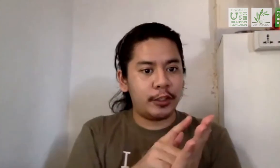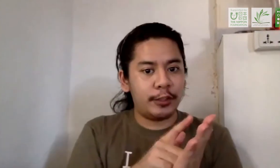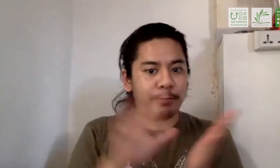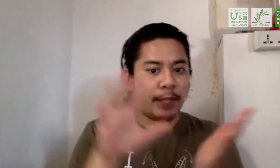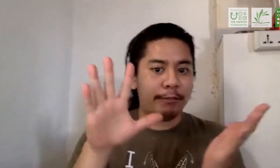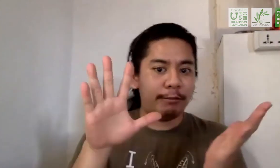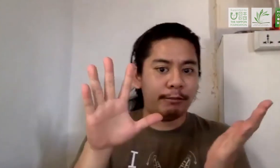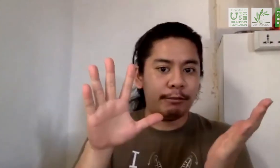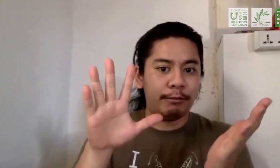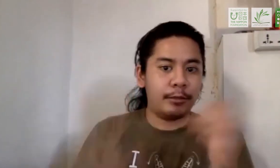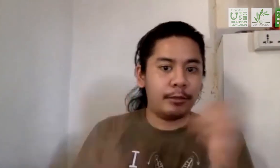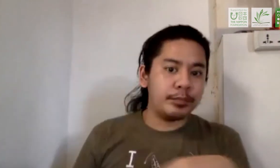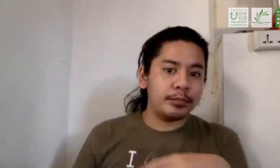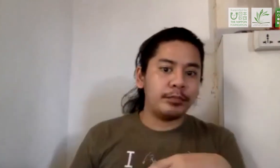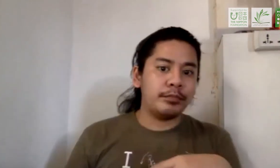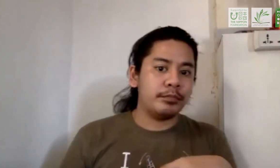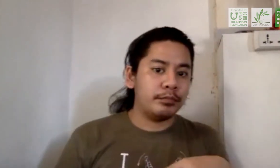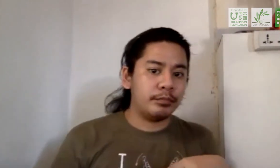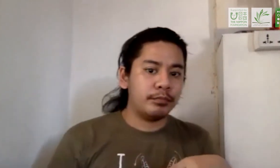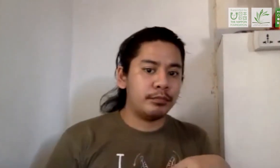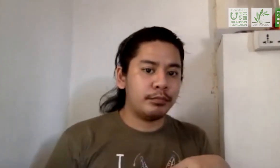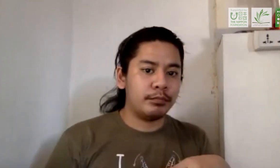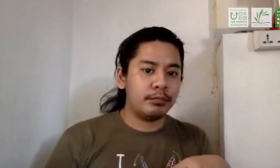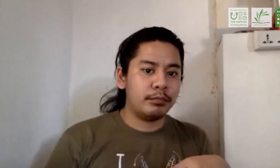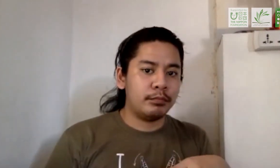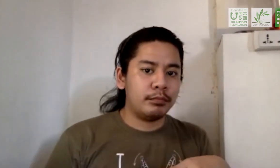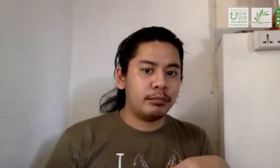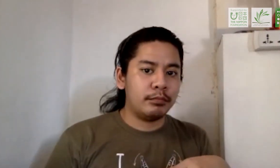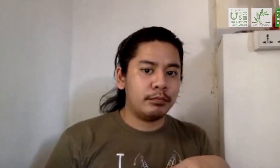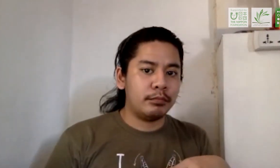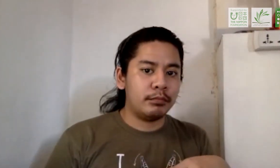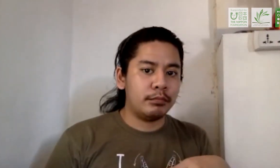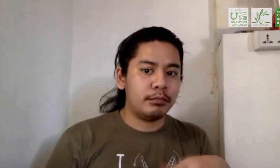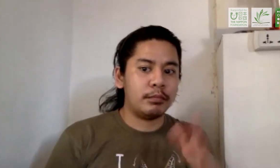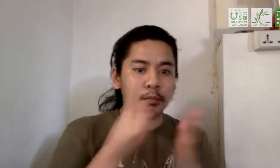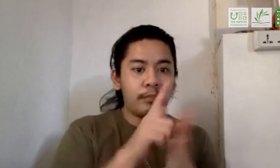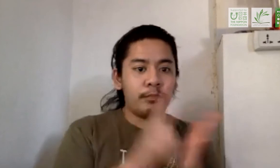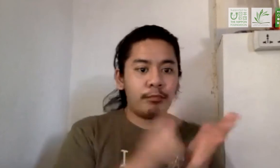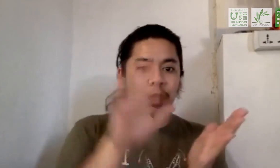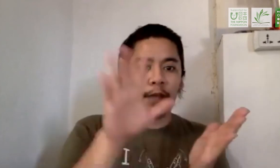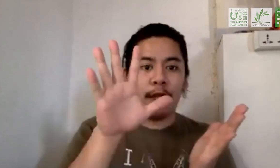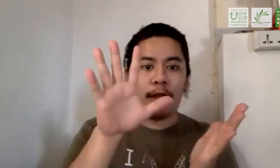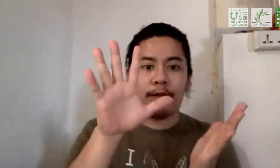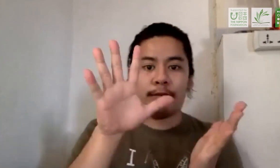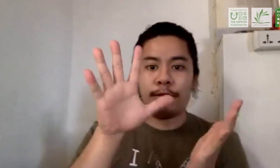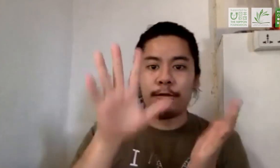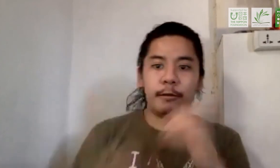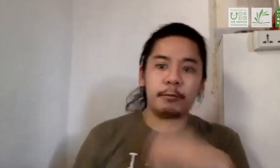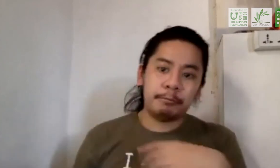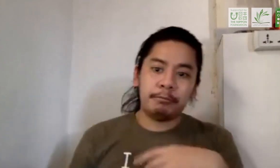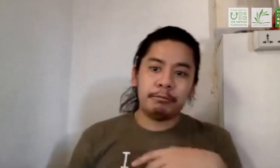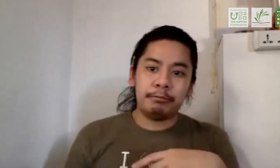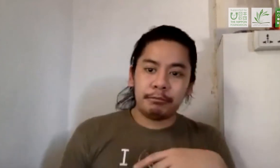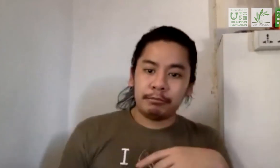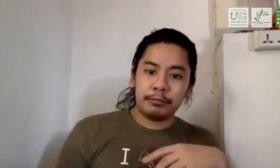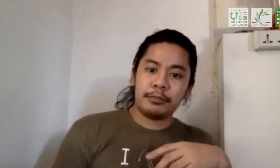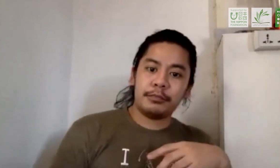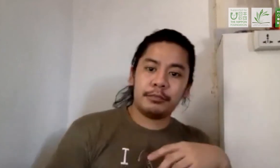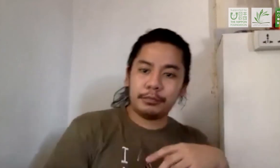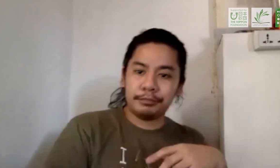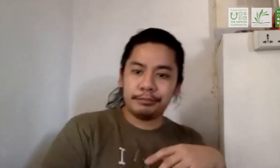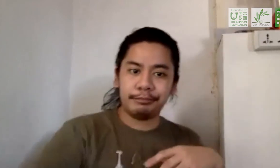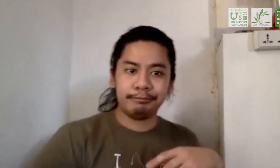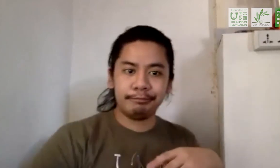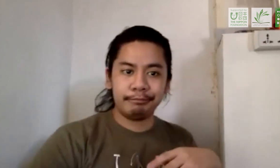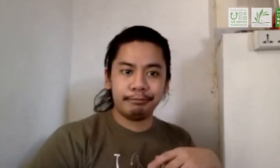I think perhaps we should just, if we have enough time left, we can